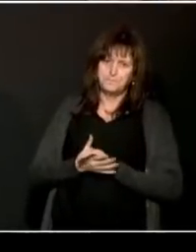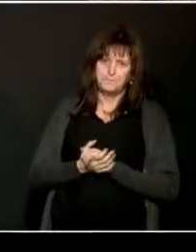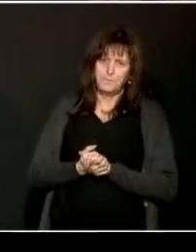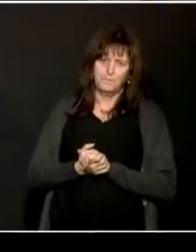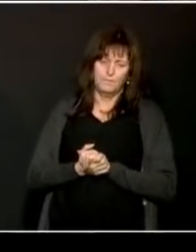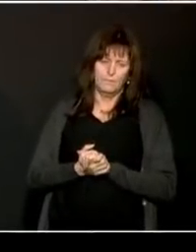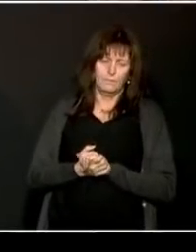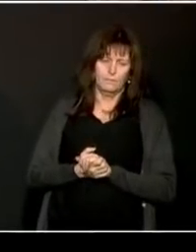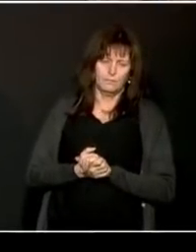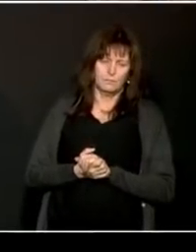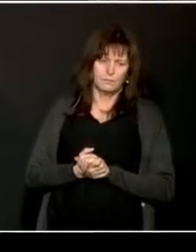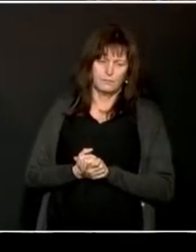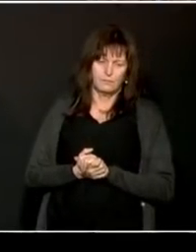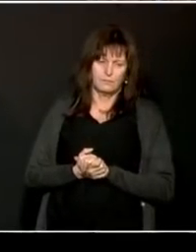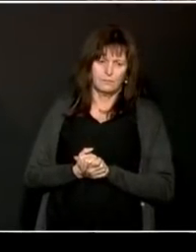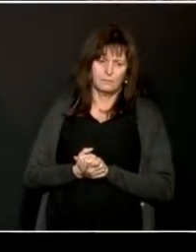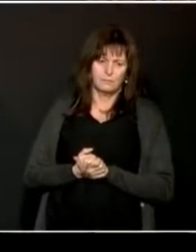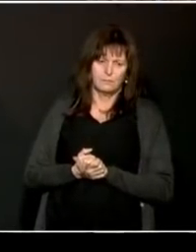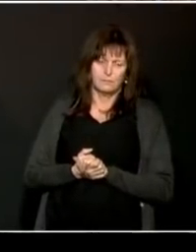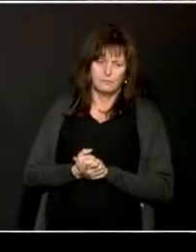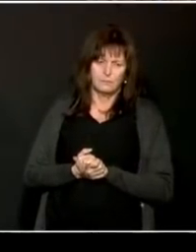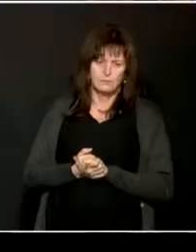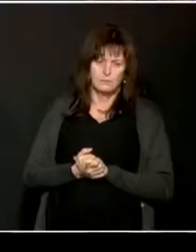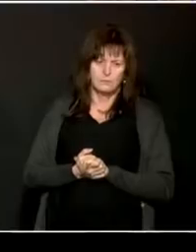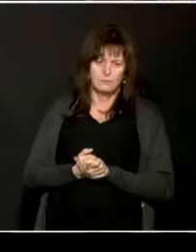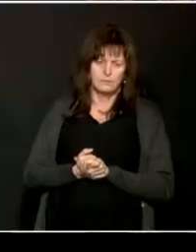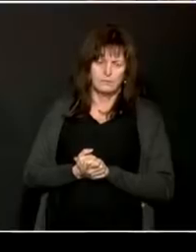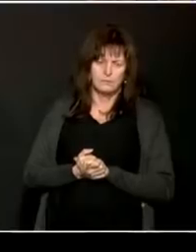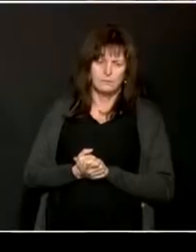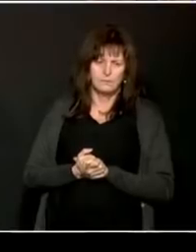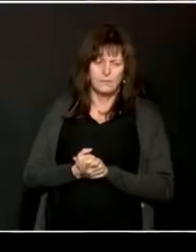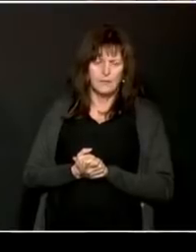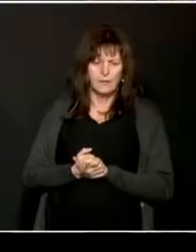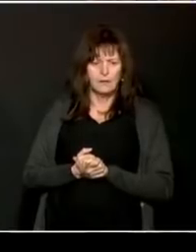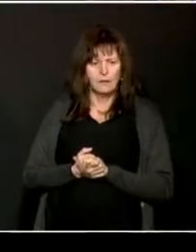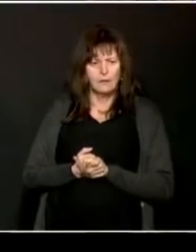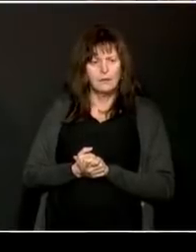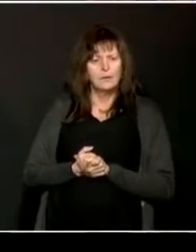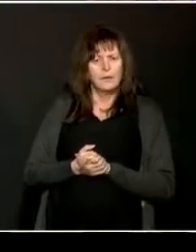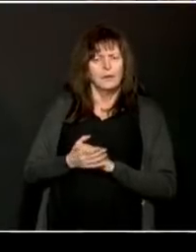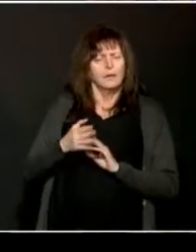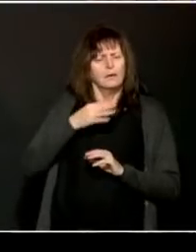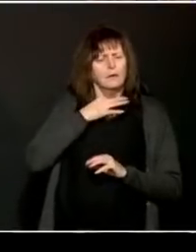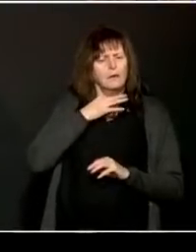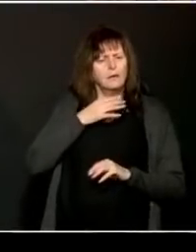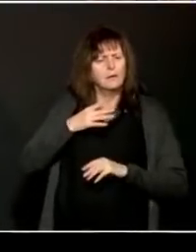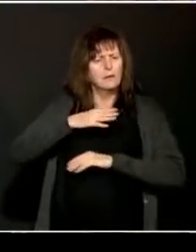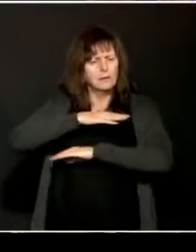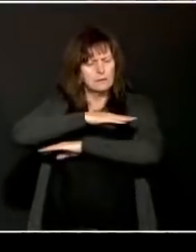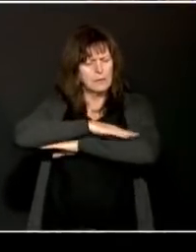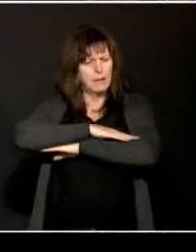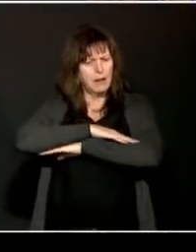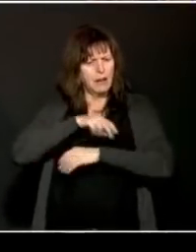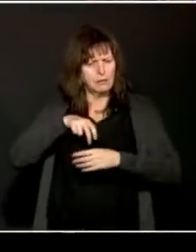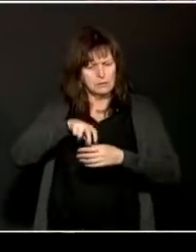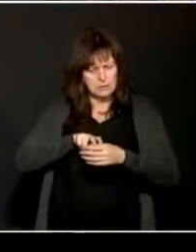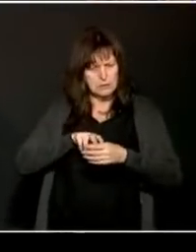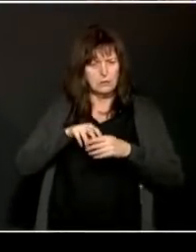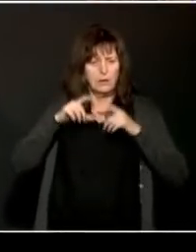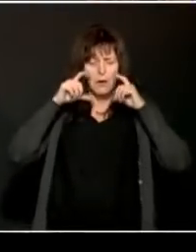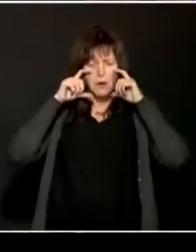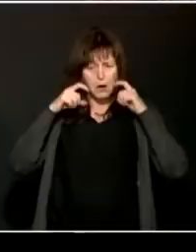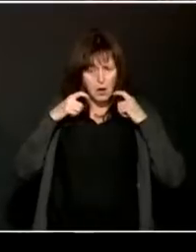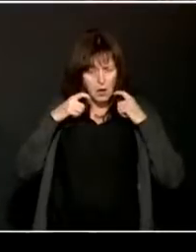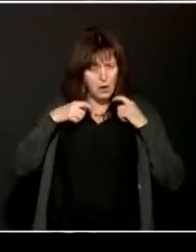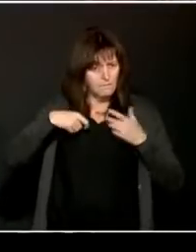wondering though, I mean, the not wearing masks when they're eating is quite a long time of when they would be inside, and